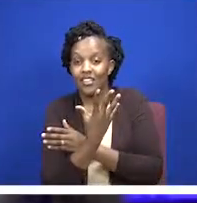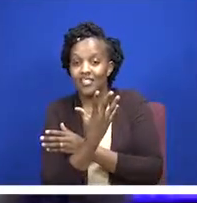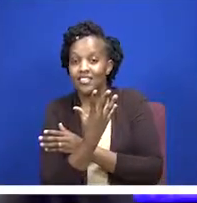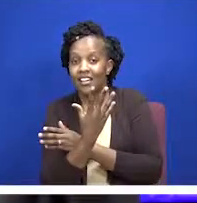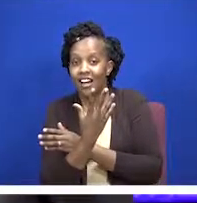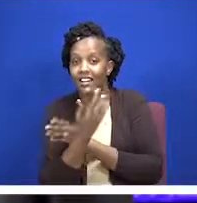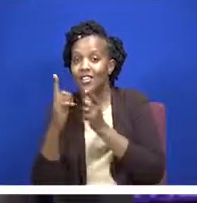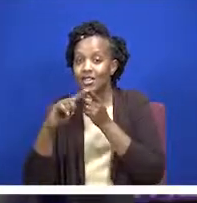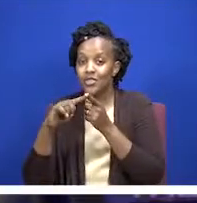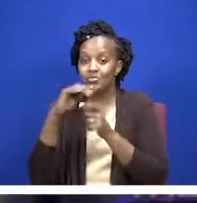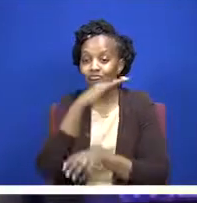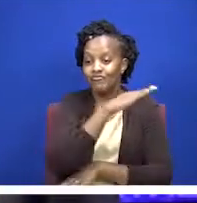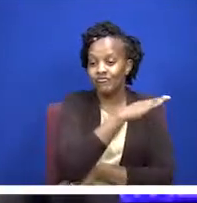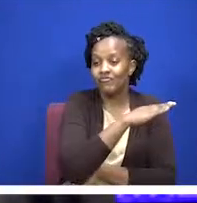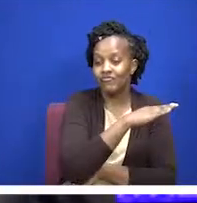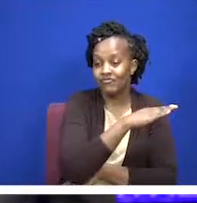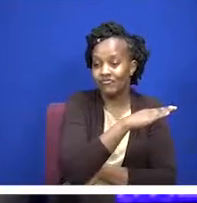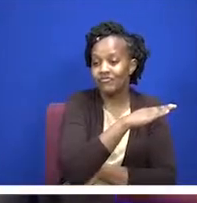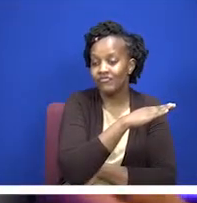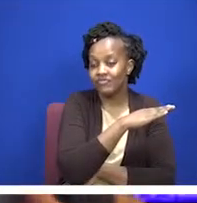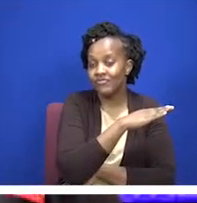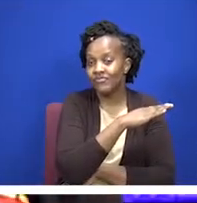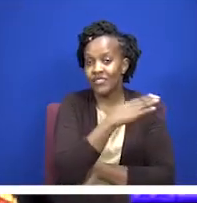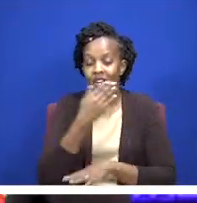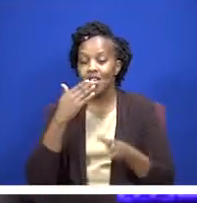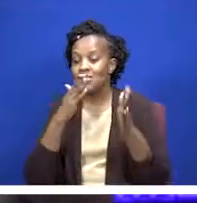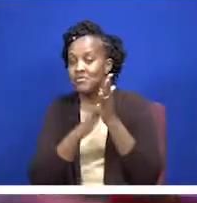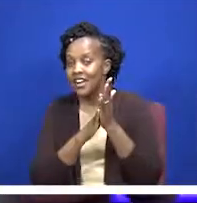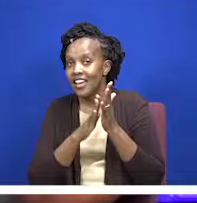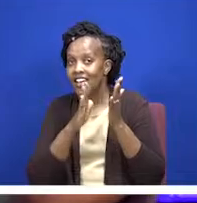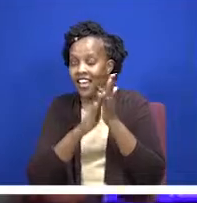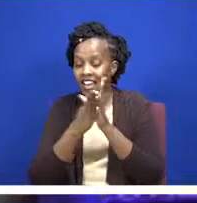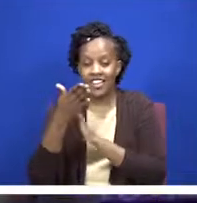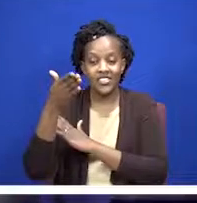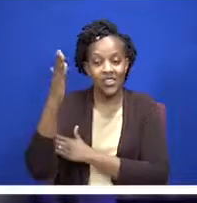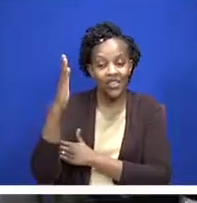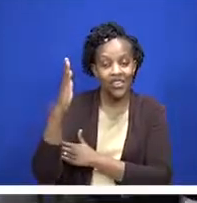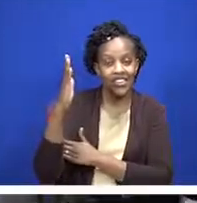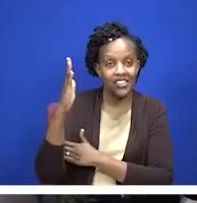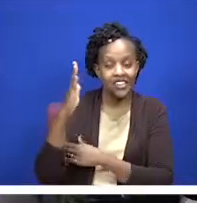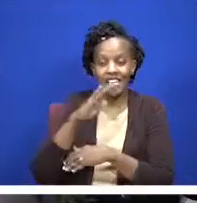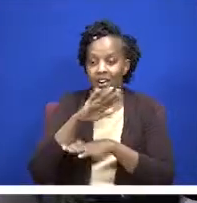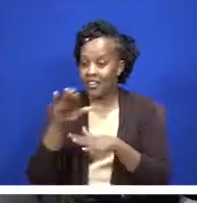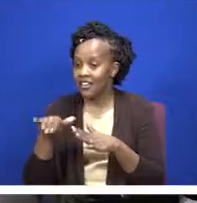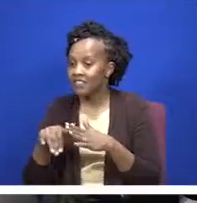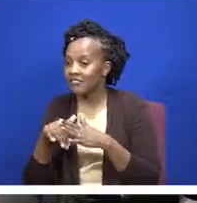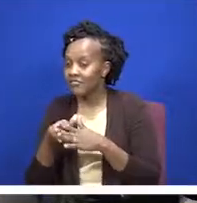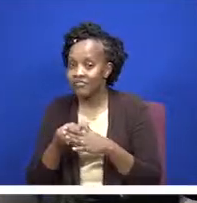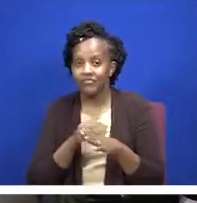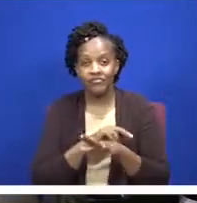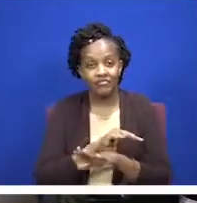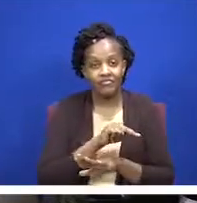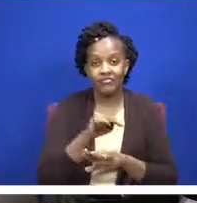rising of the sun to the end of every day. Praise